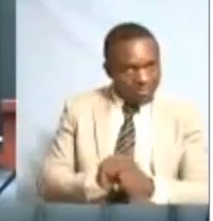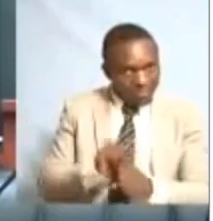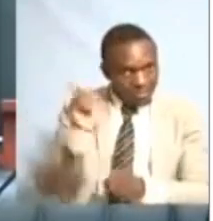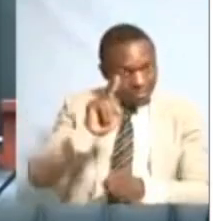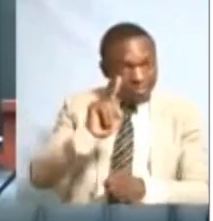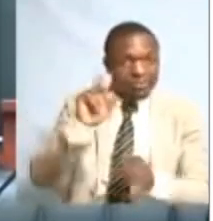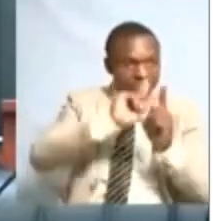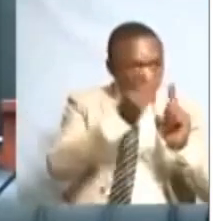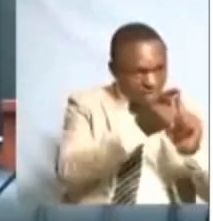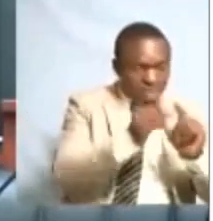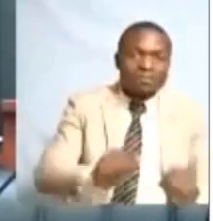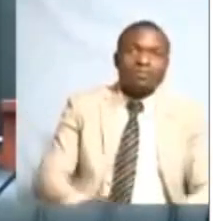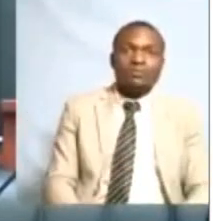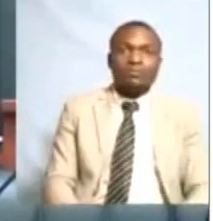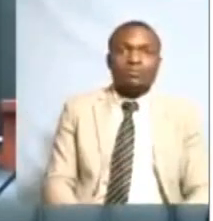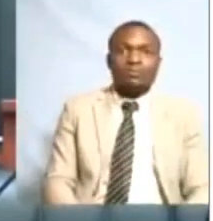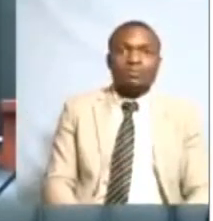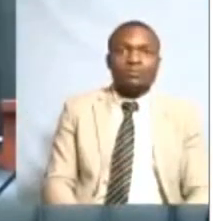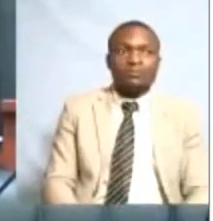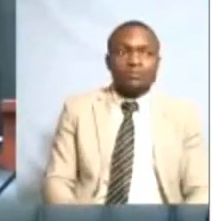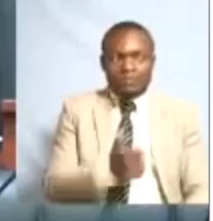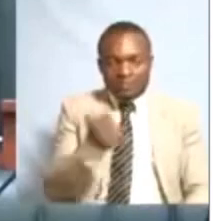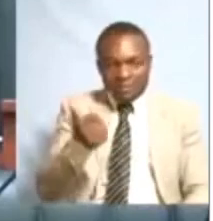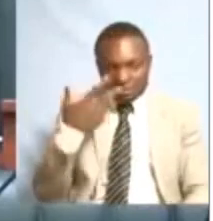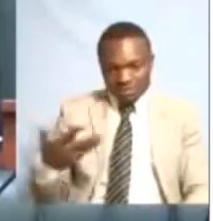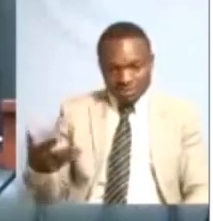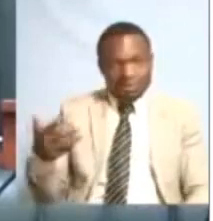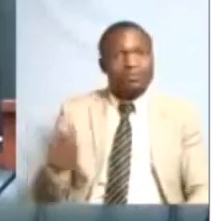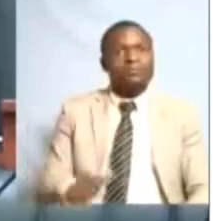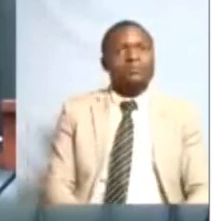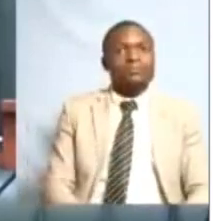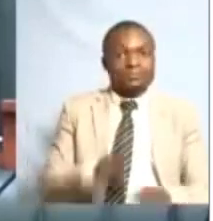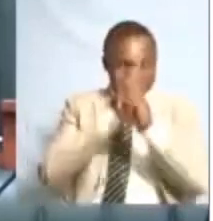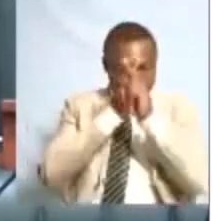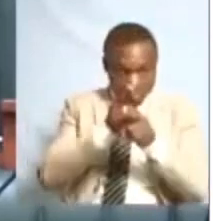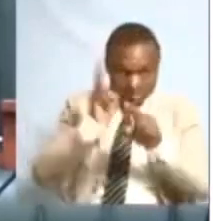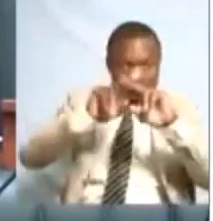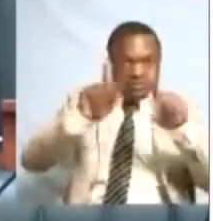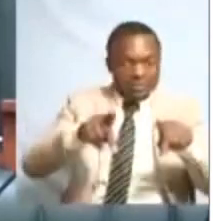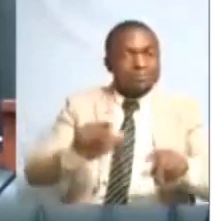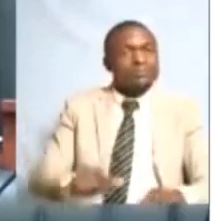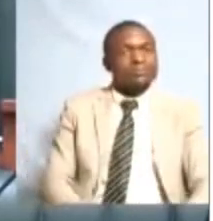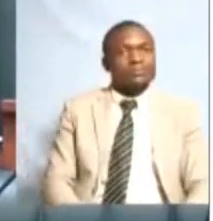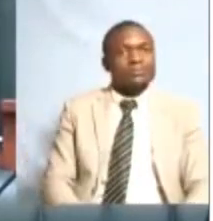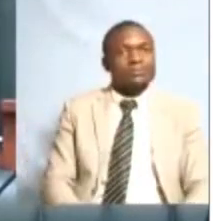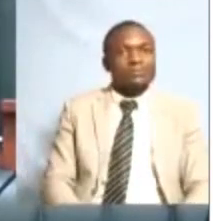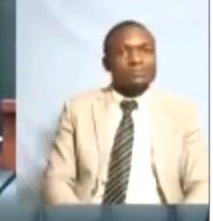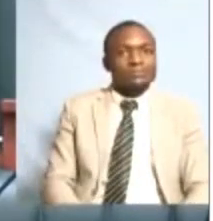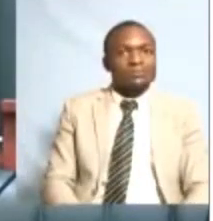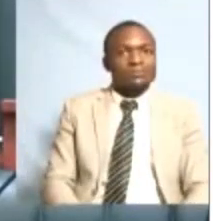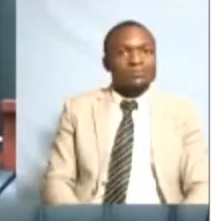which is in the districts? The other thing, Honorable Chairperson, is